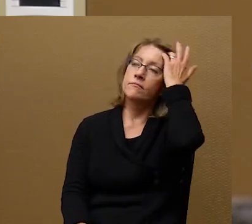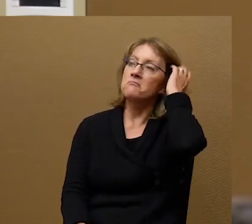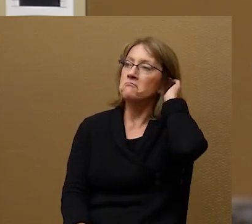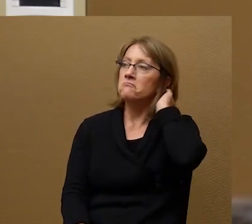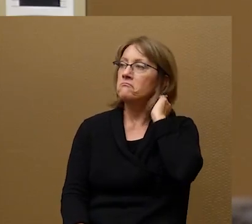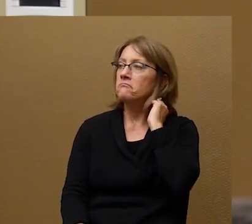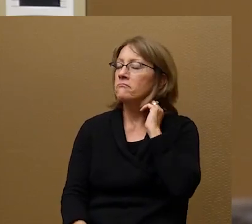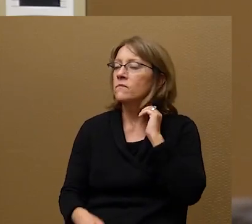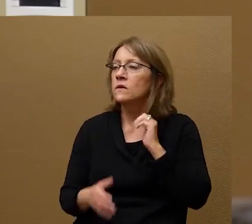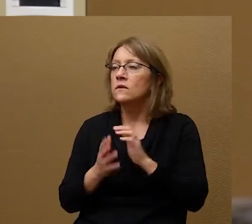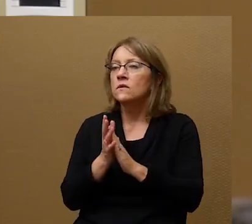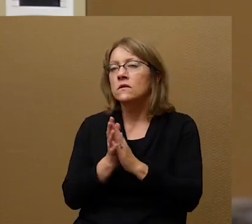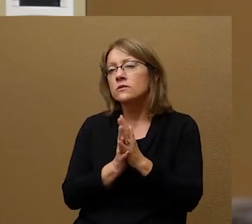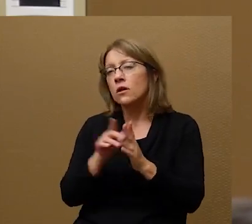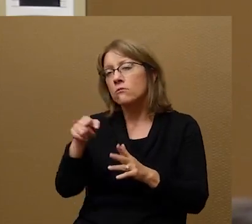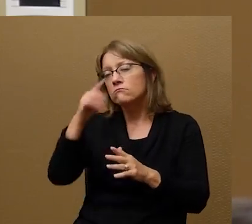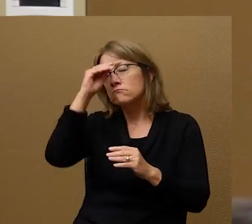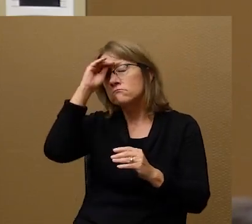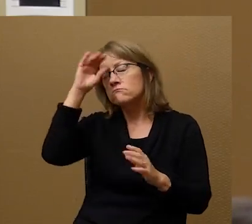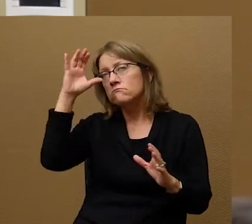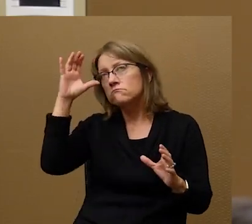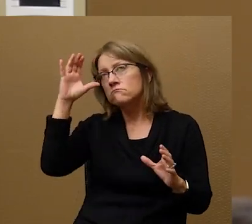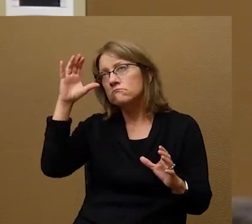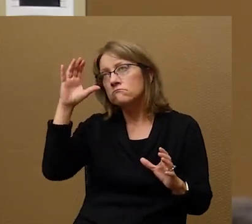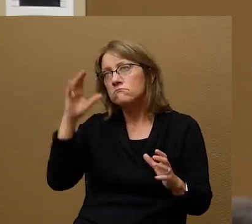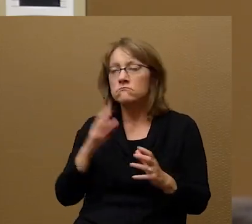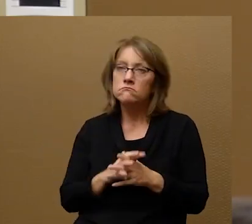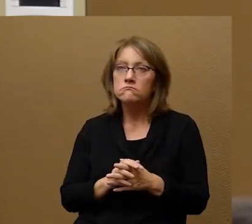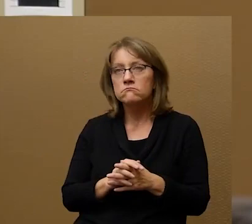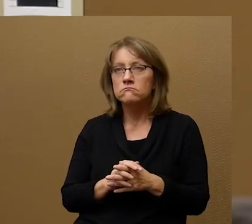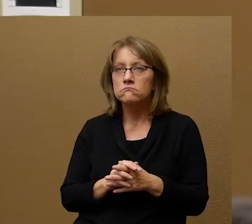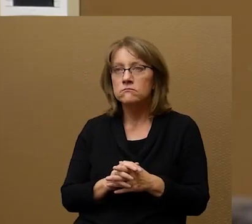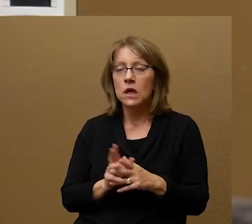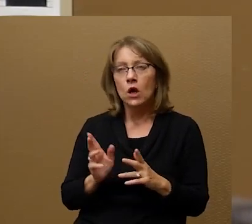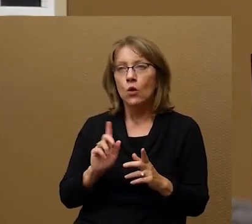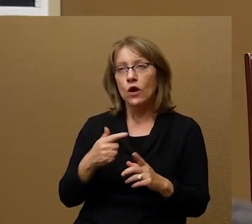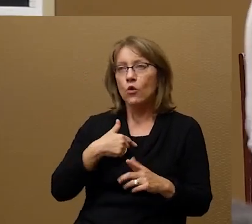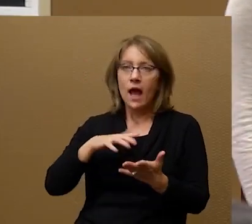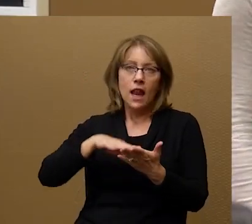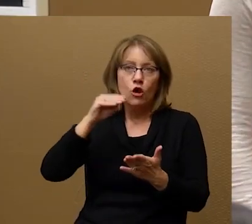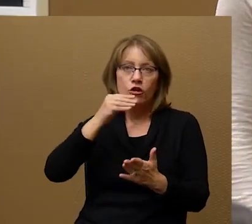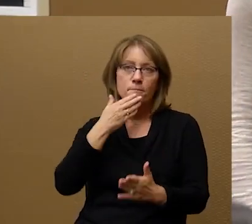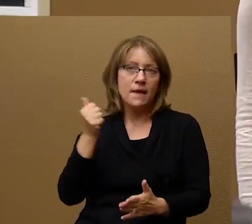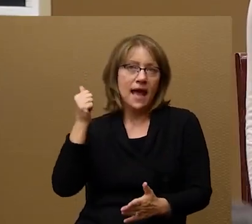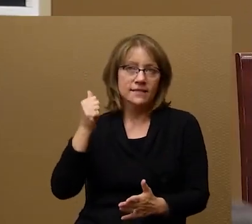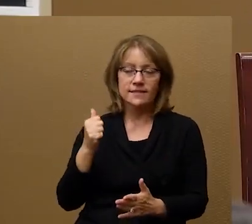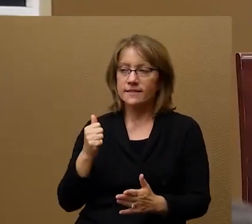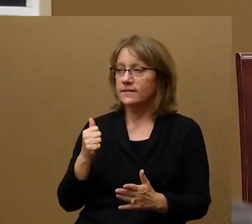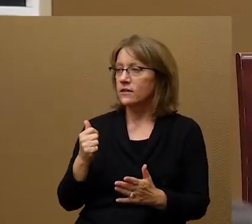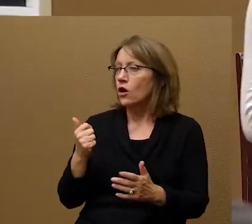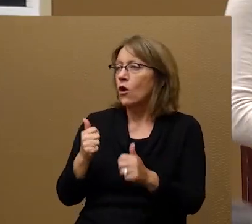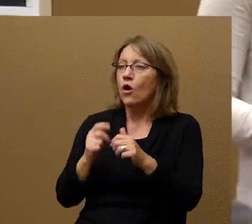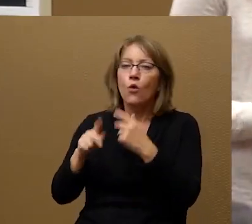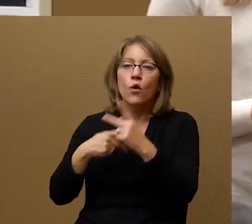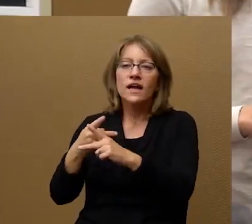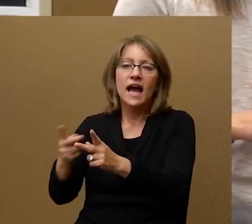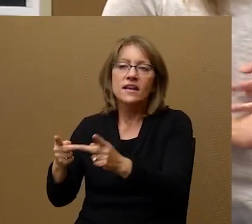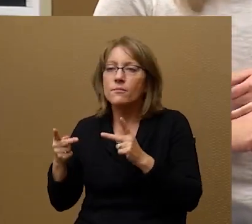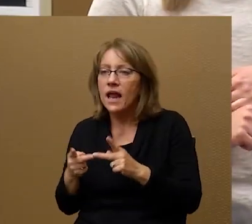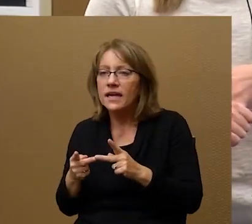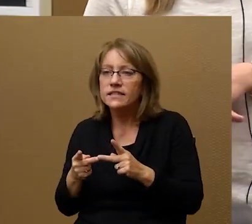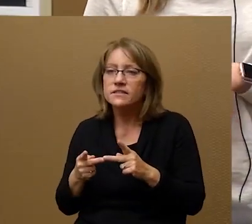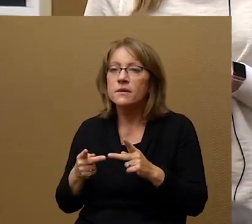All right, so think about the places that you work best or that you learn best. Do you learn best with a little bit